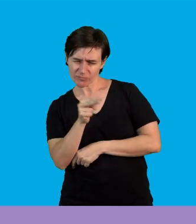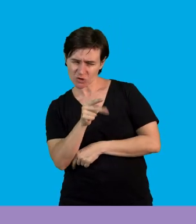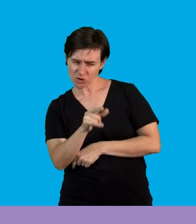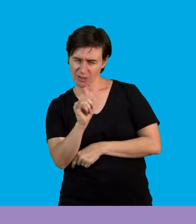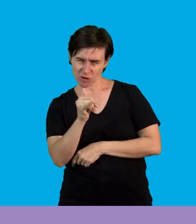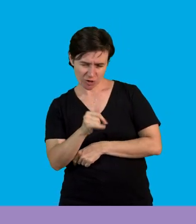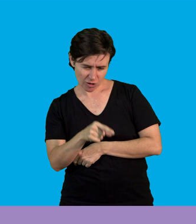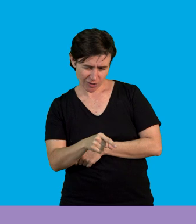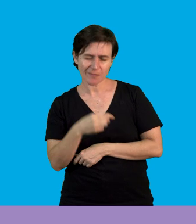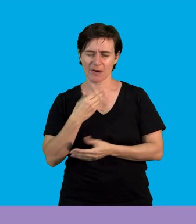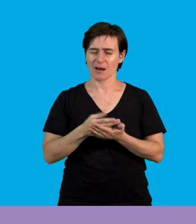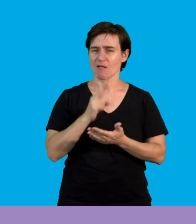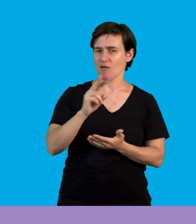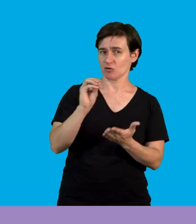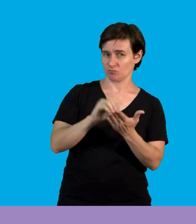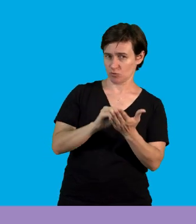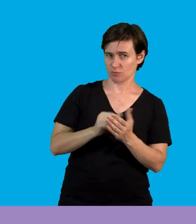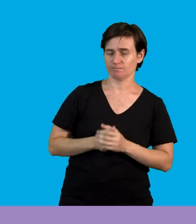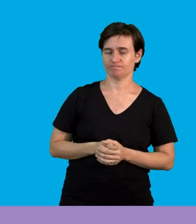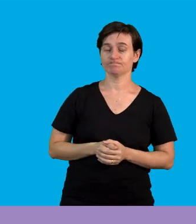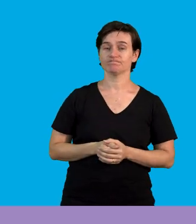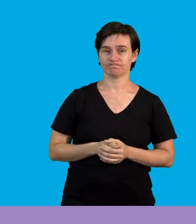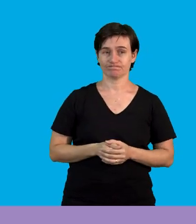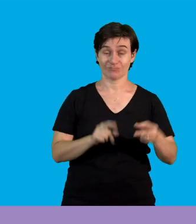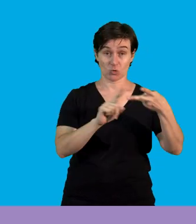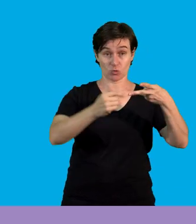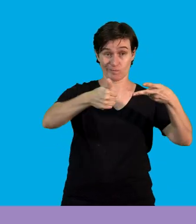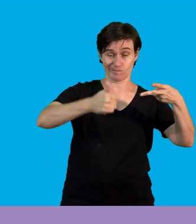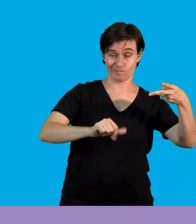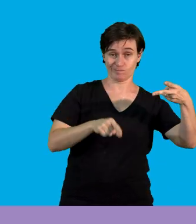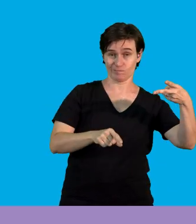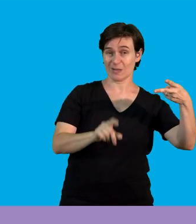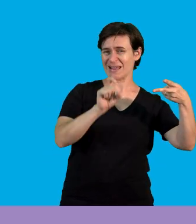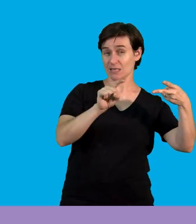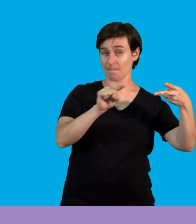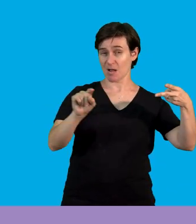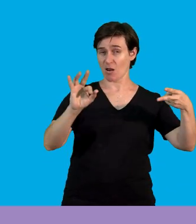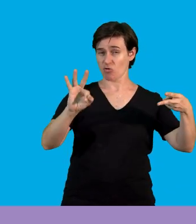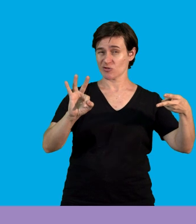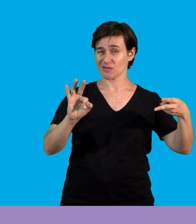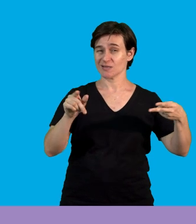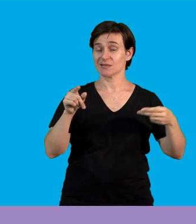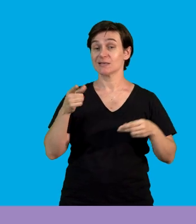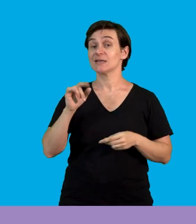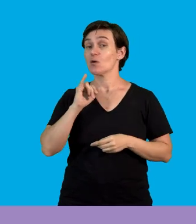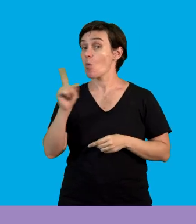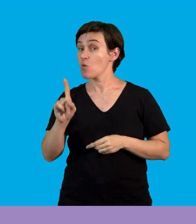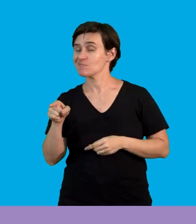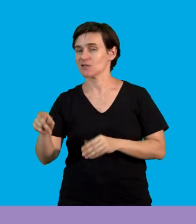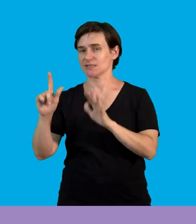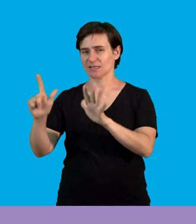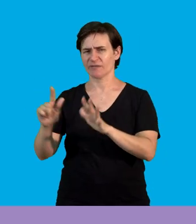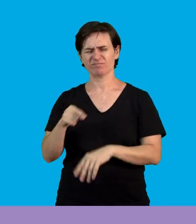statement and then write your answer. Let's look at the first part of it. X minus 3 equals to 7.